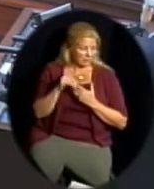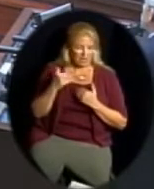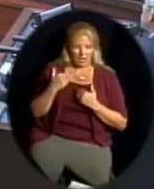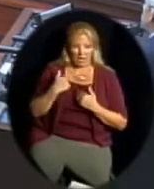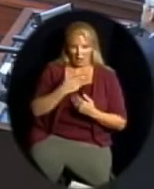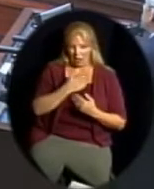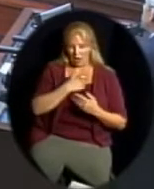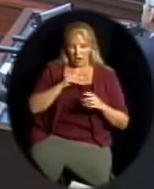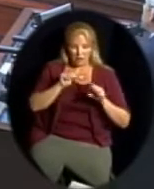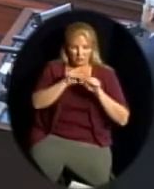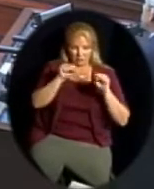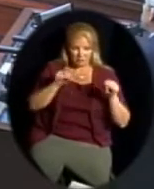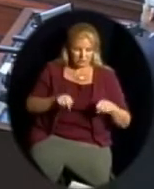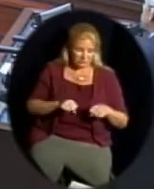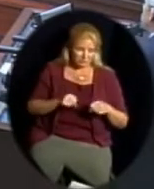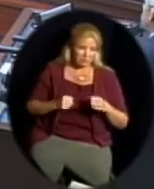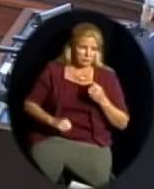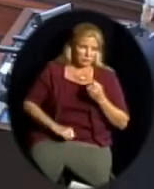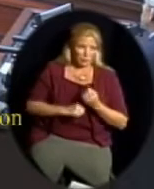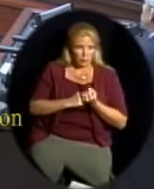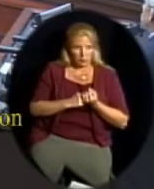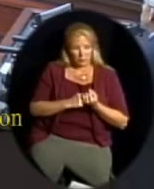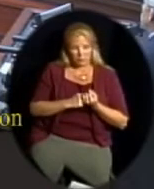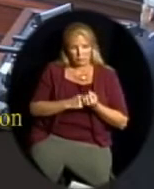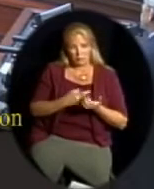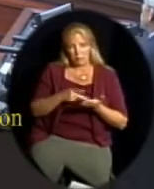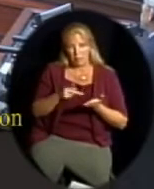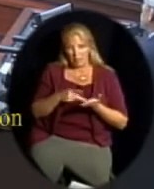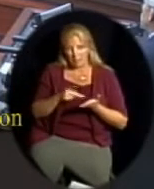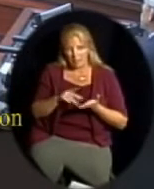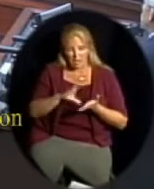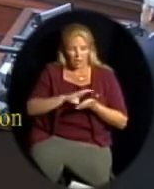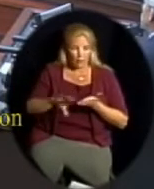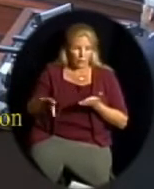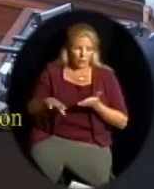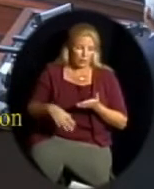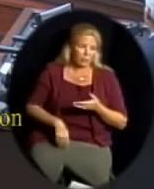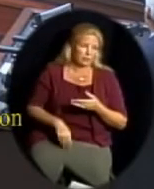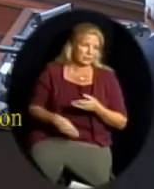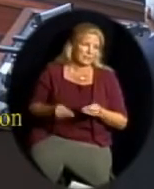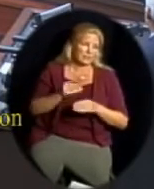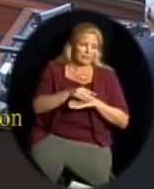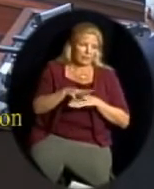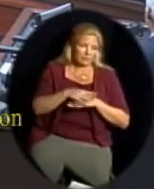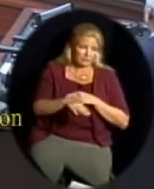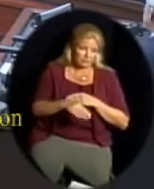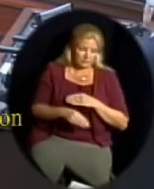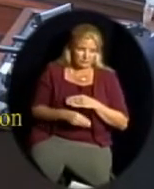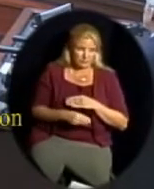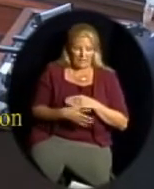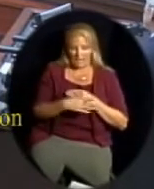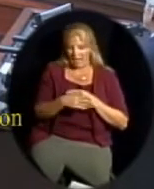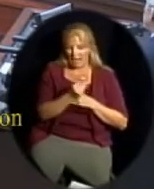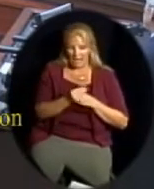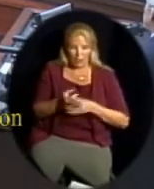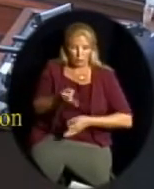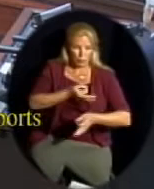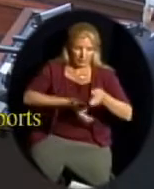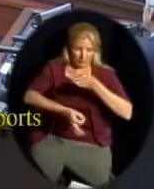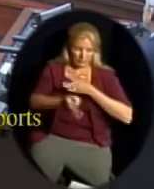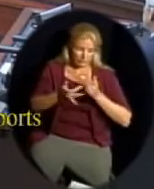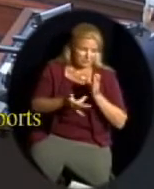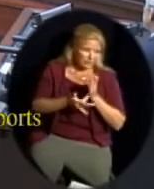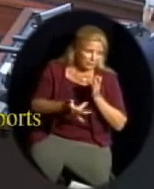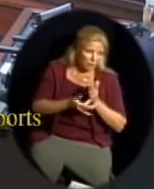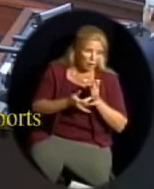that supports payroll and accounts and whatever, and any replacement of technology we've tried to maintain out of capital outlay, and the